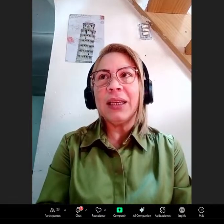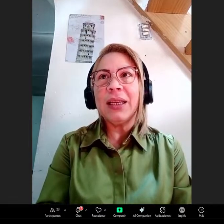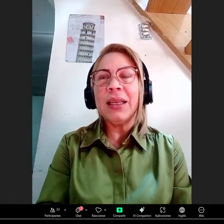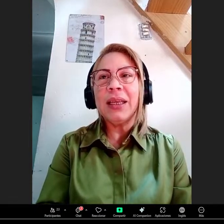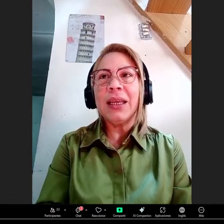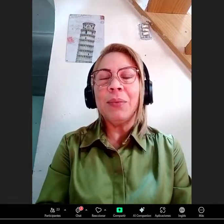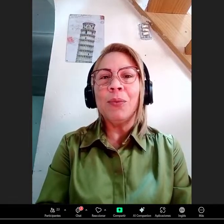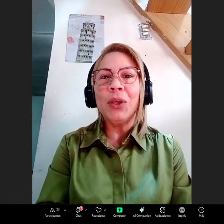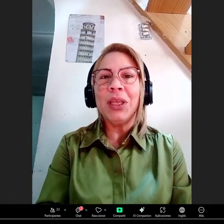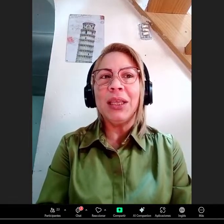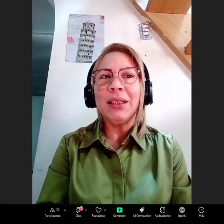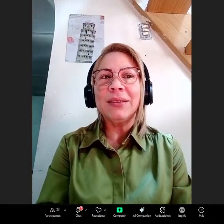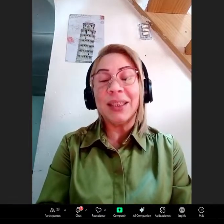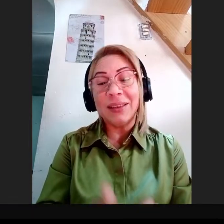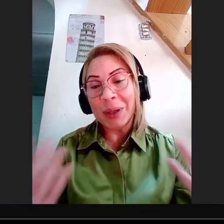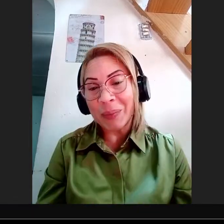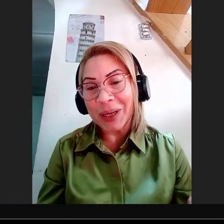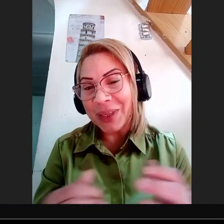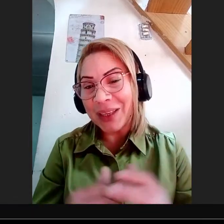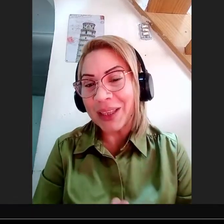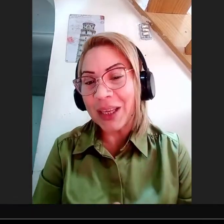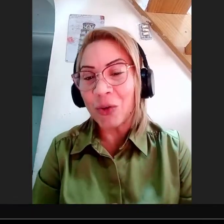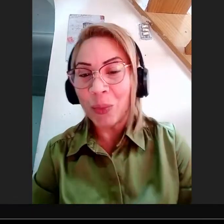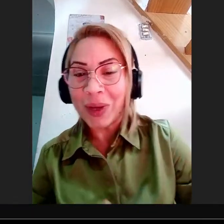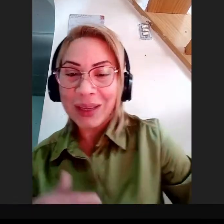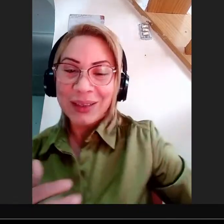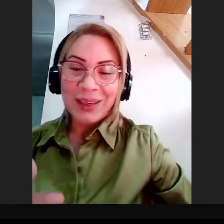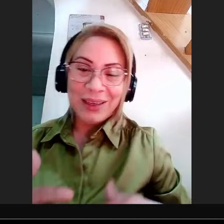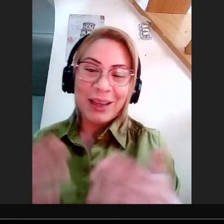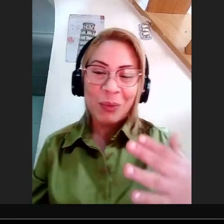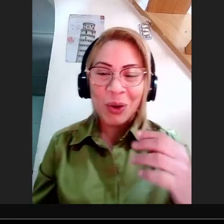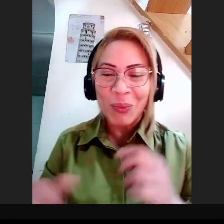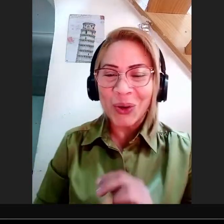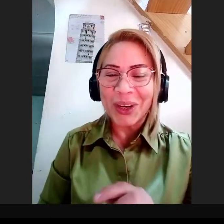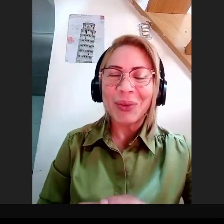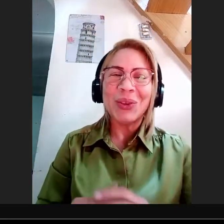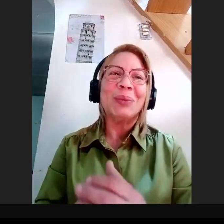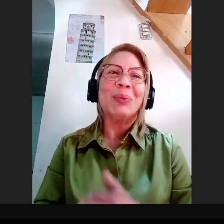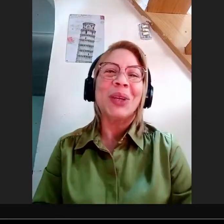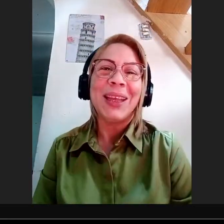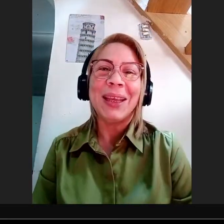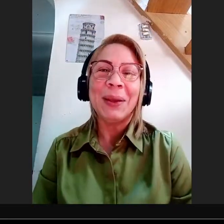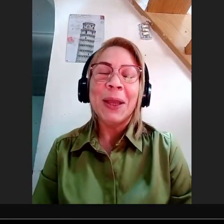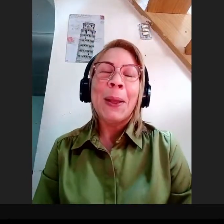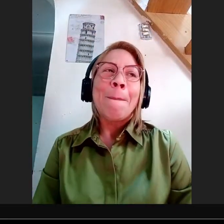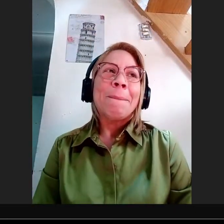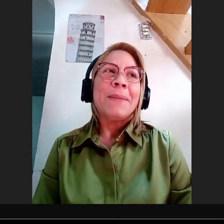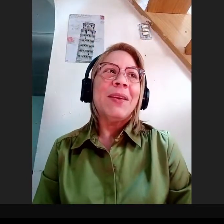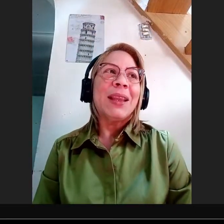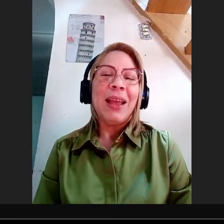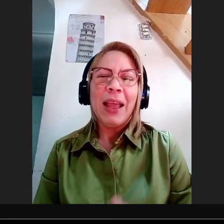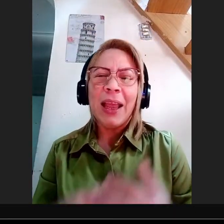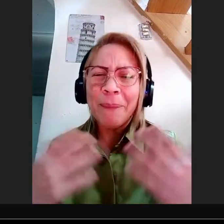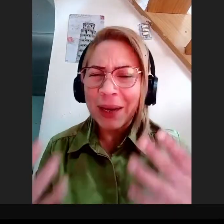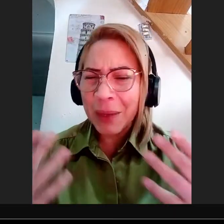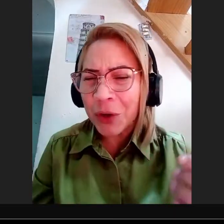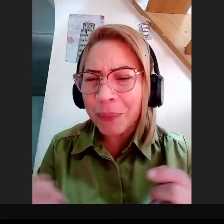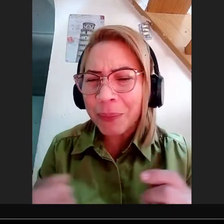to remain in Chile. This is a very sensitive issue for me. I'm sorry, I'm quite